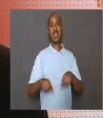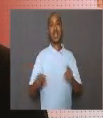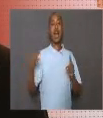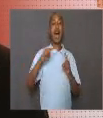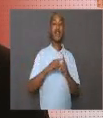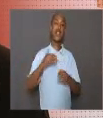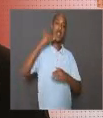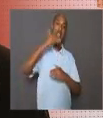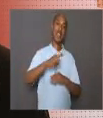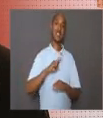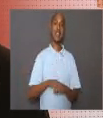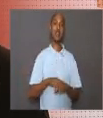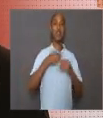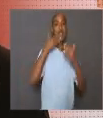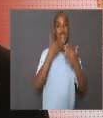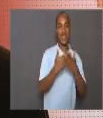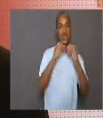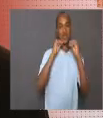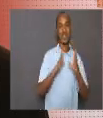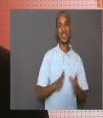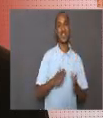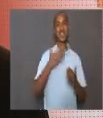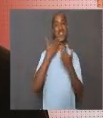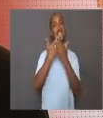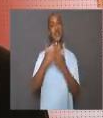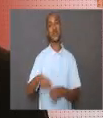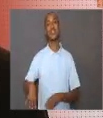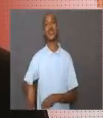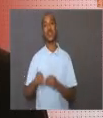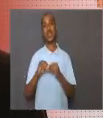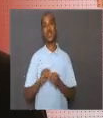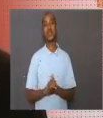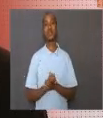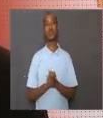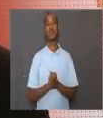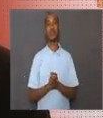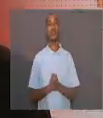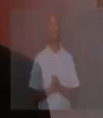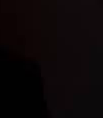Until next time, thank you, teacher. Thank you, students.